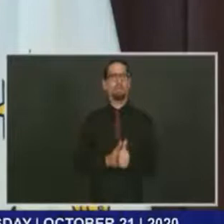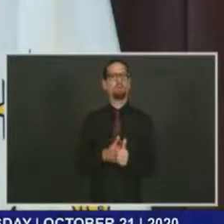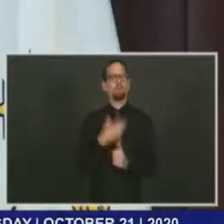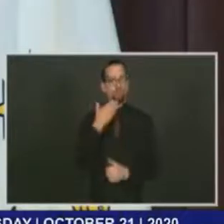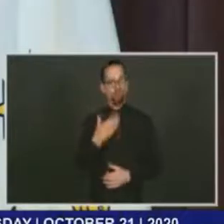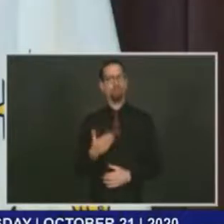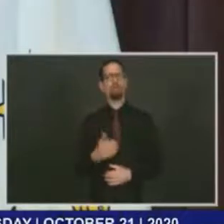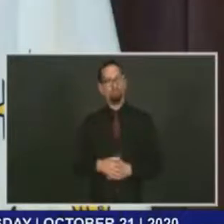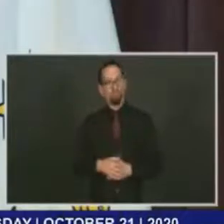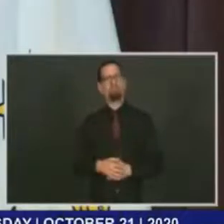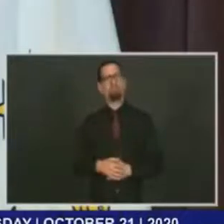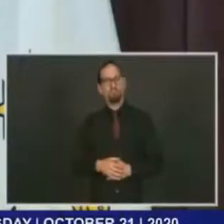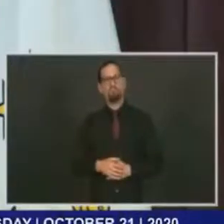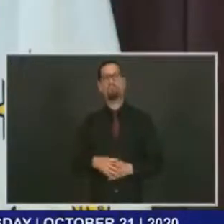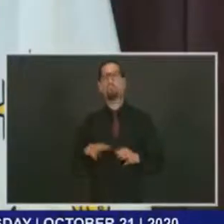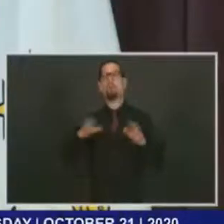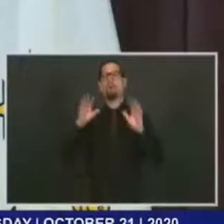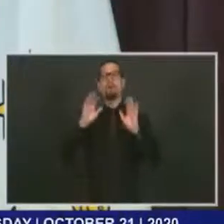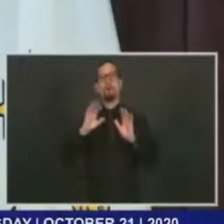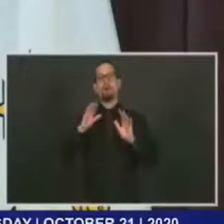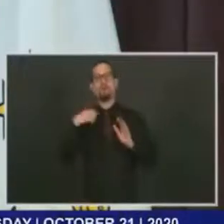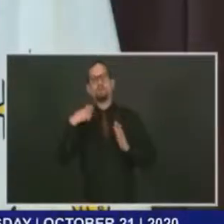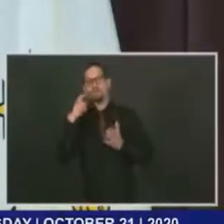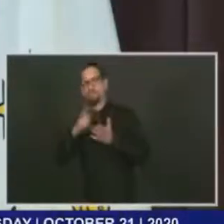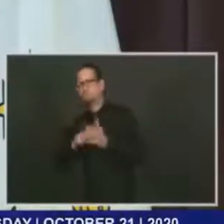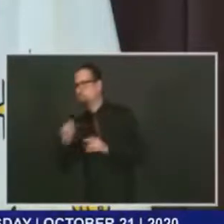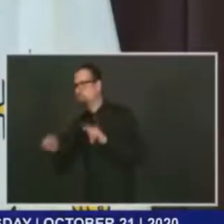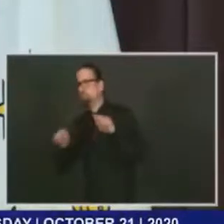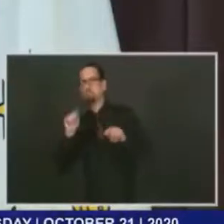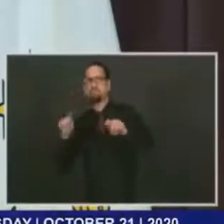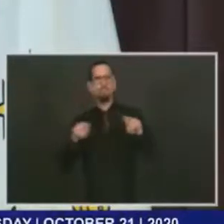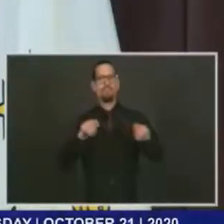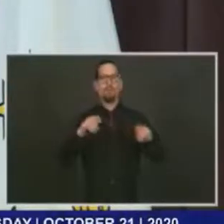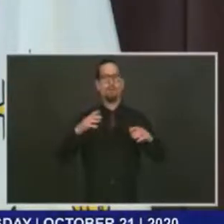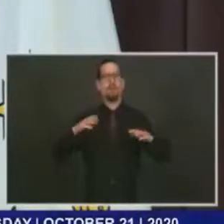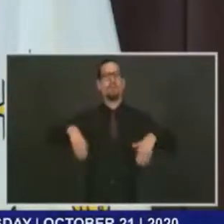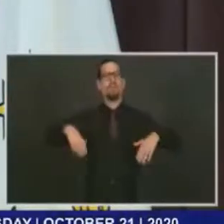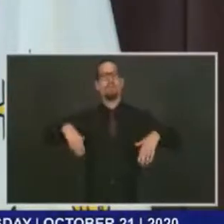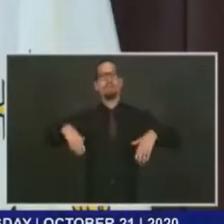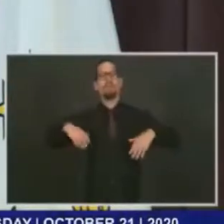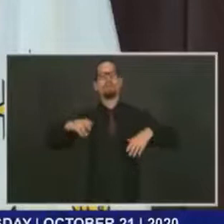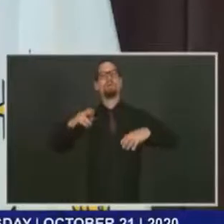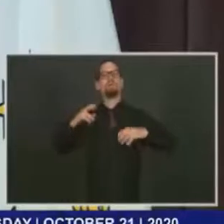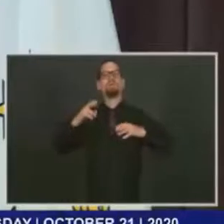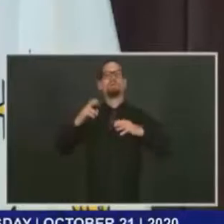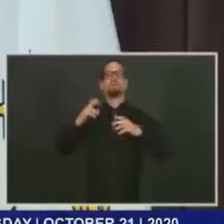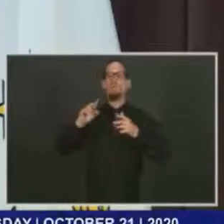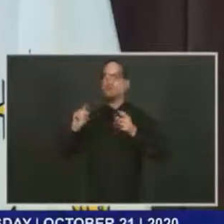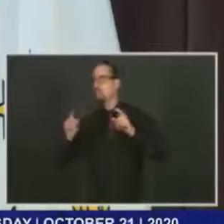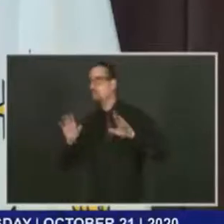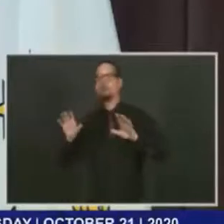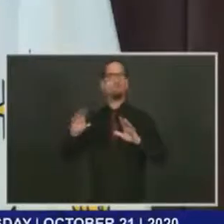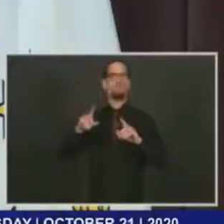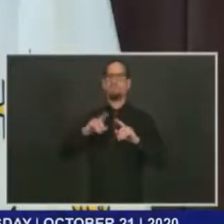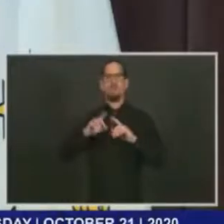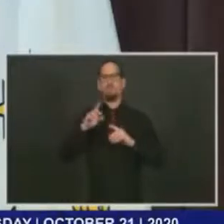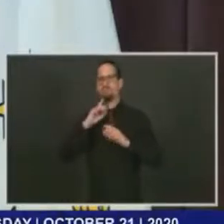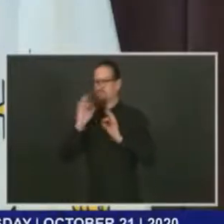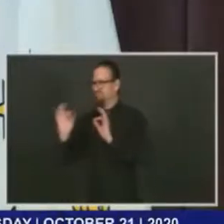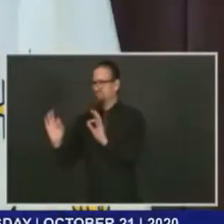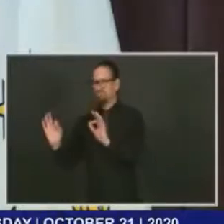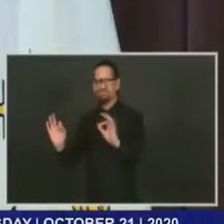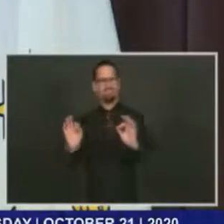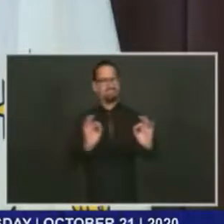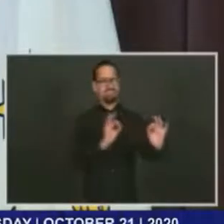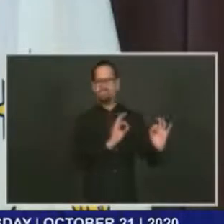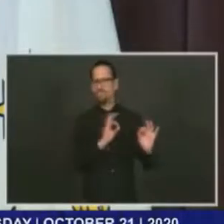why we are saying it's okay, go to shop, get what you need, and then return